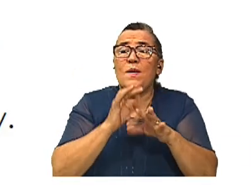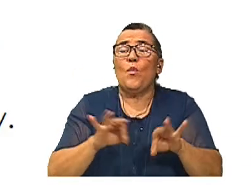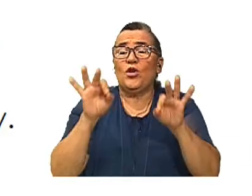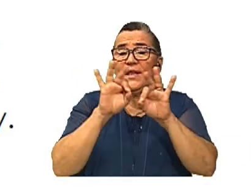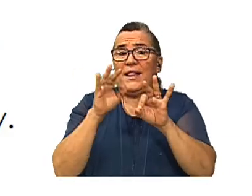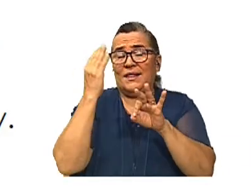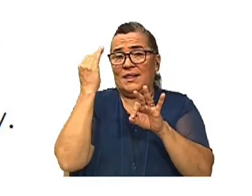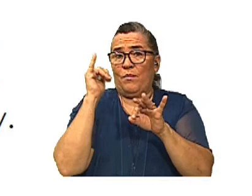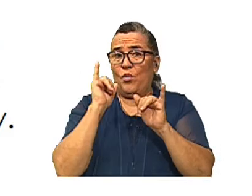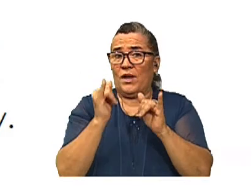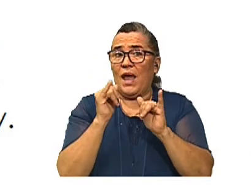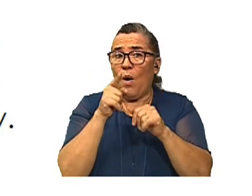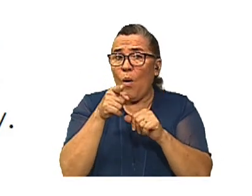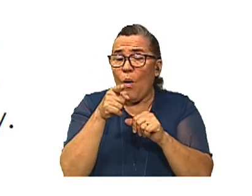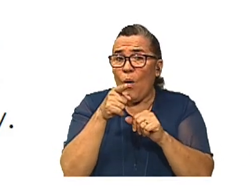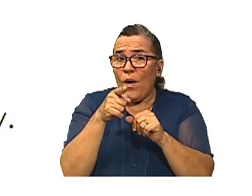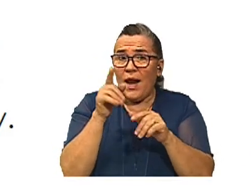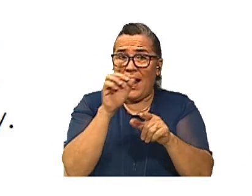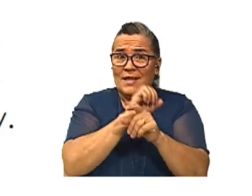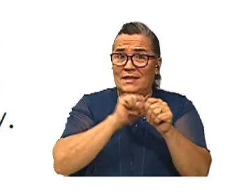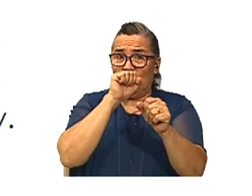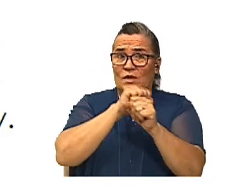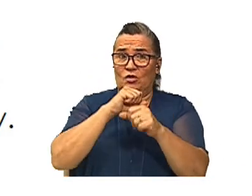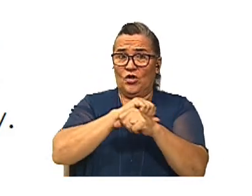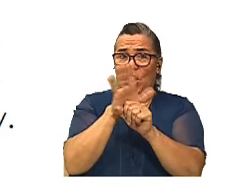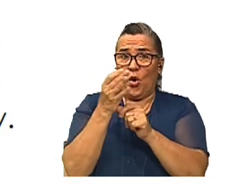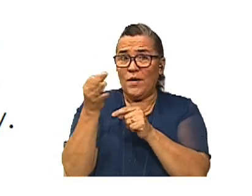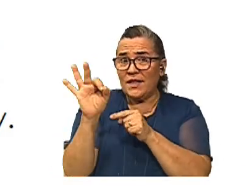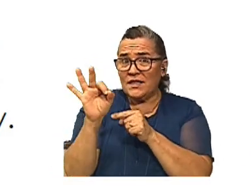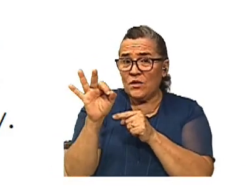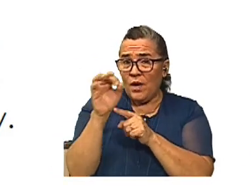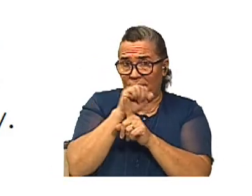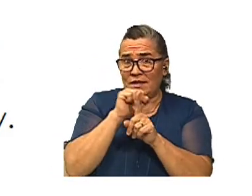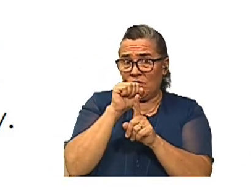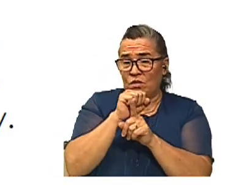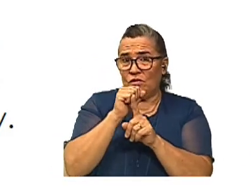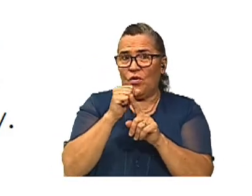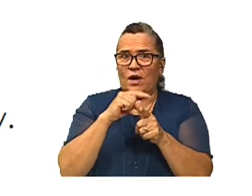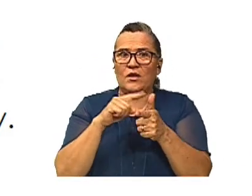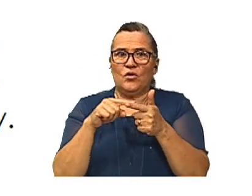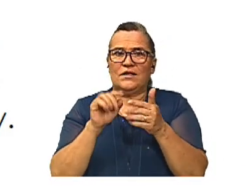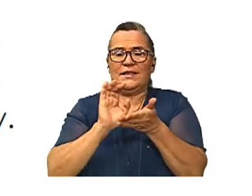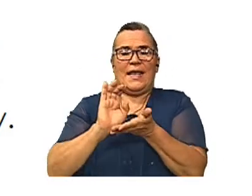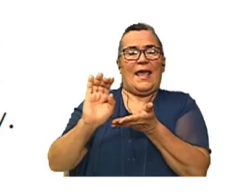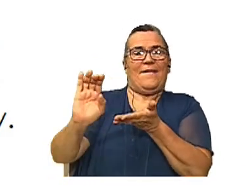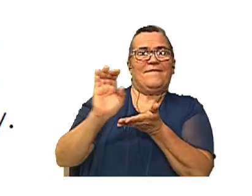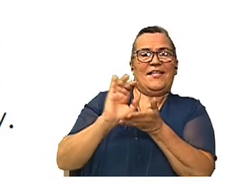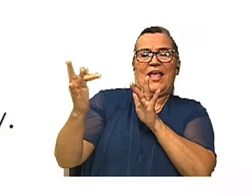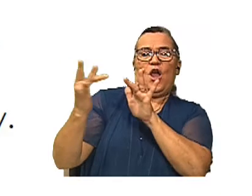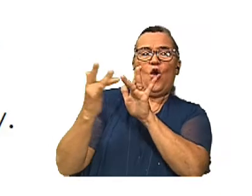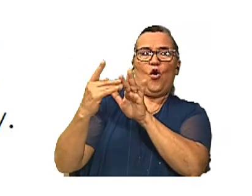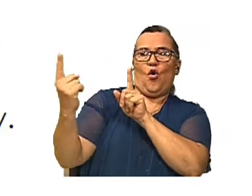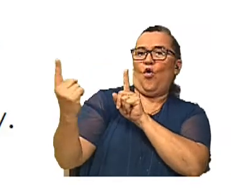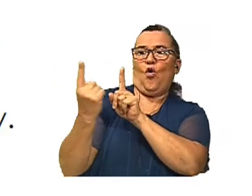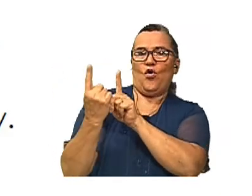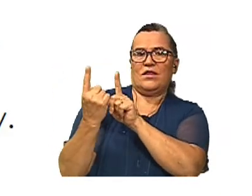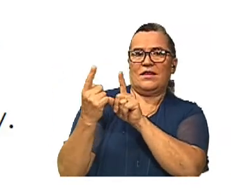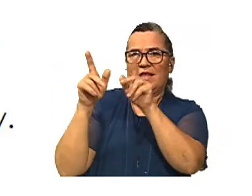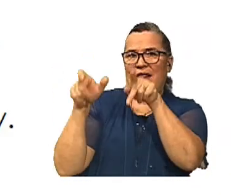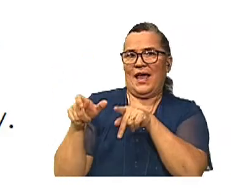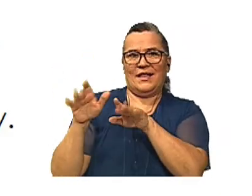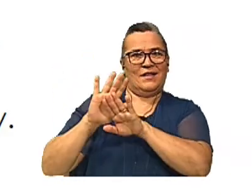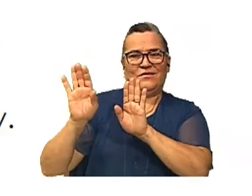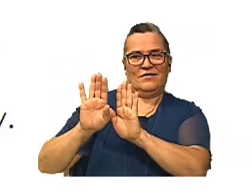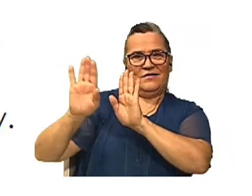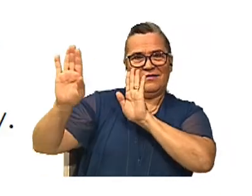because nowadays we're living this situation, the COVID emergency, so they avoid the contact between people.